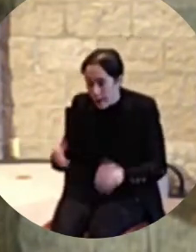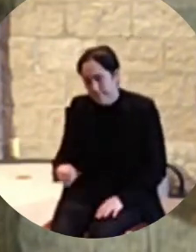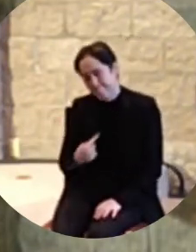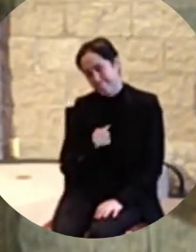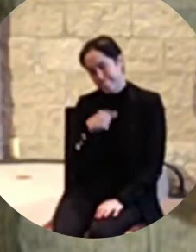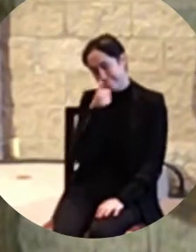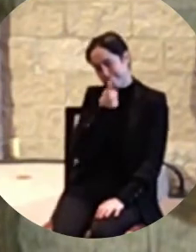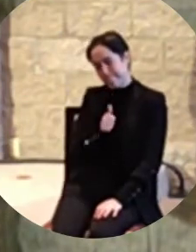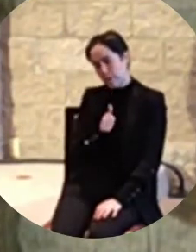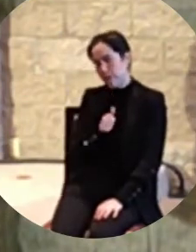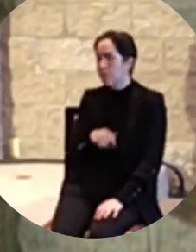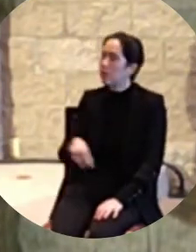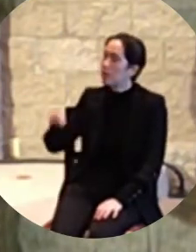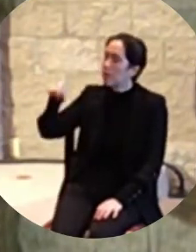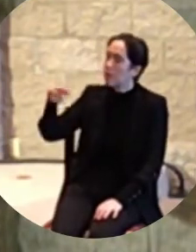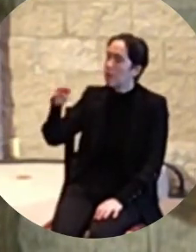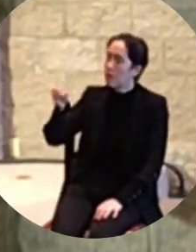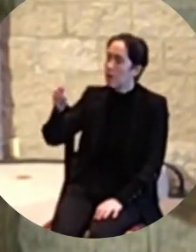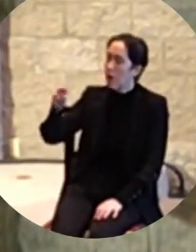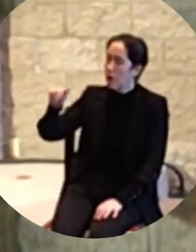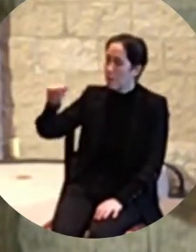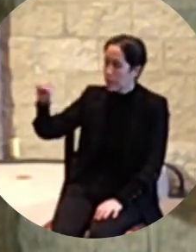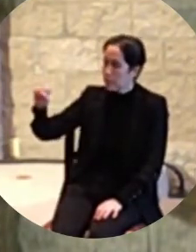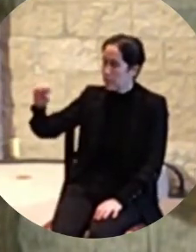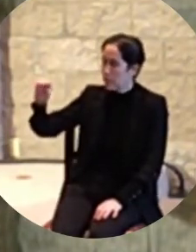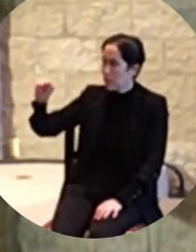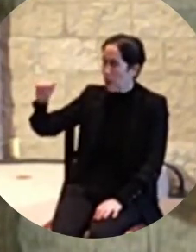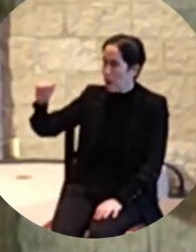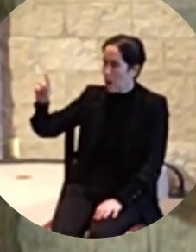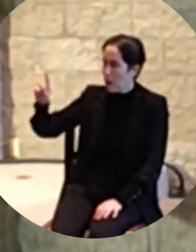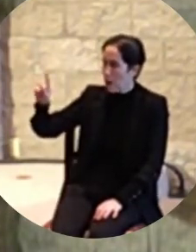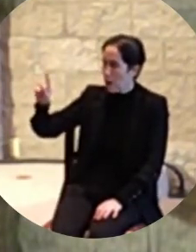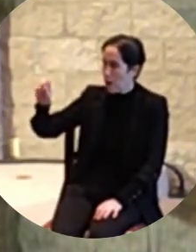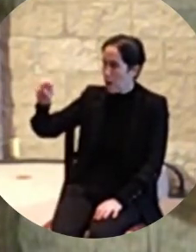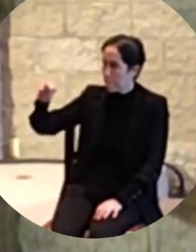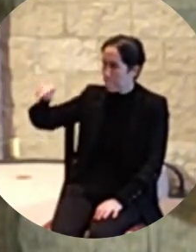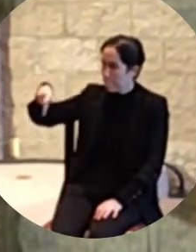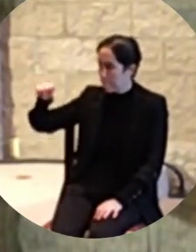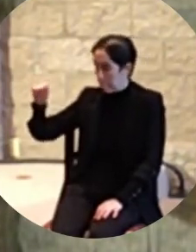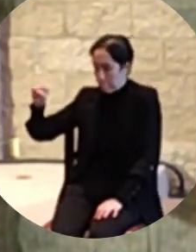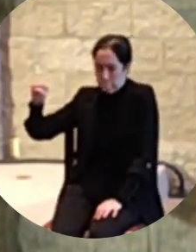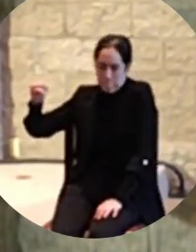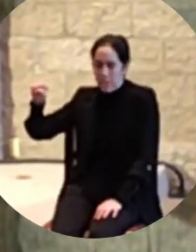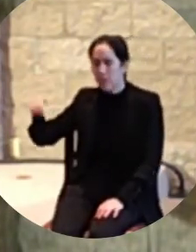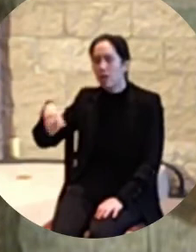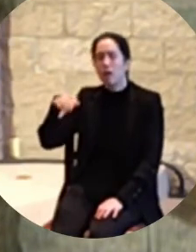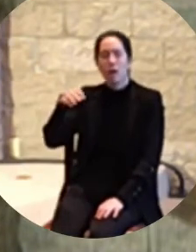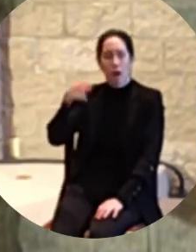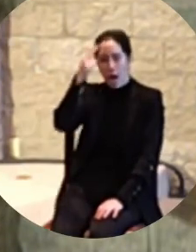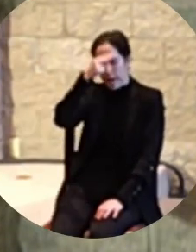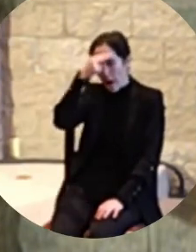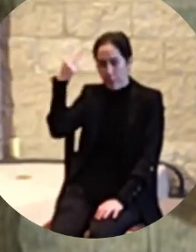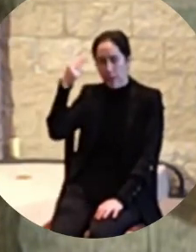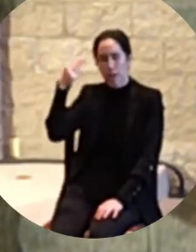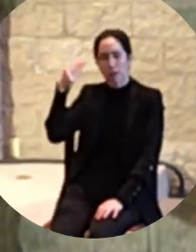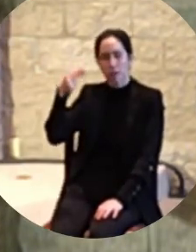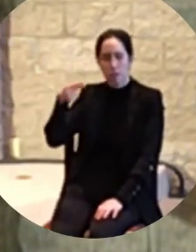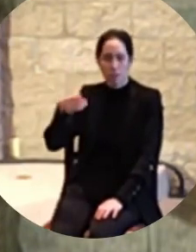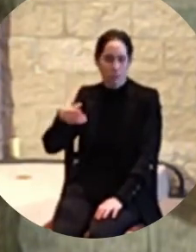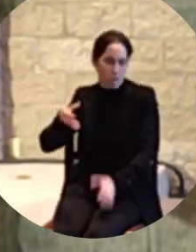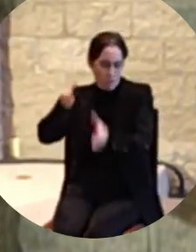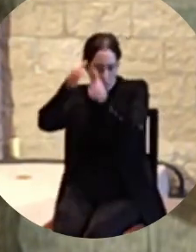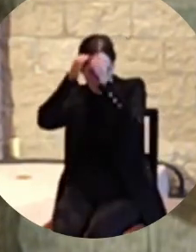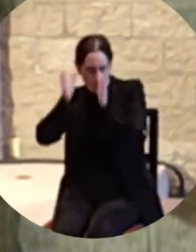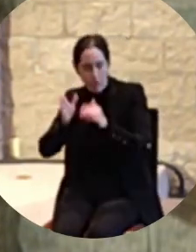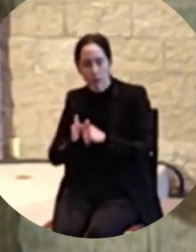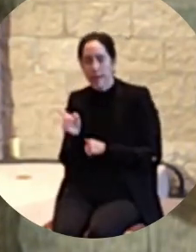Thomas A'Kempis, a Catholic mystic, actually, he writes, "Be not angry that you cannot make others as you wish them to